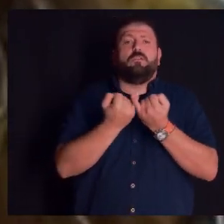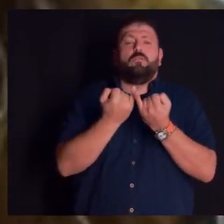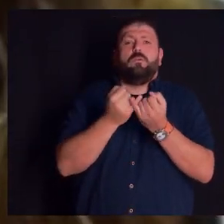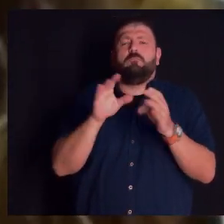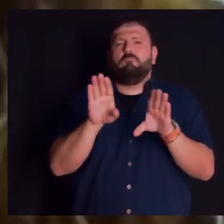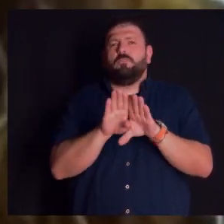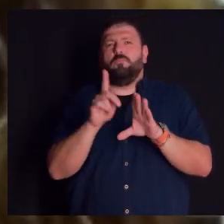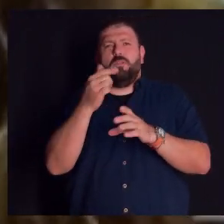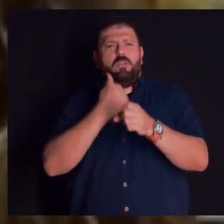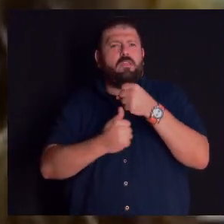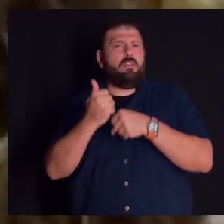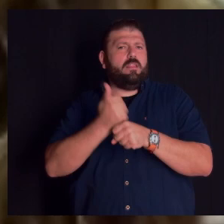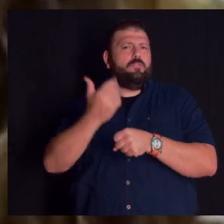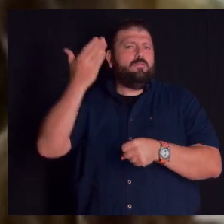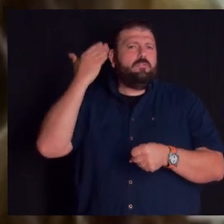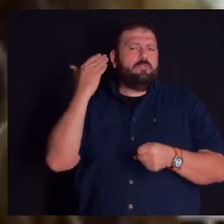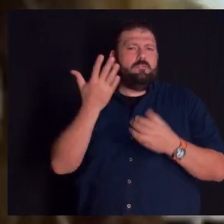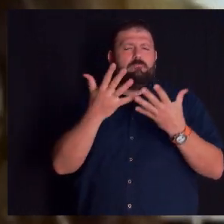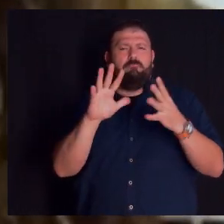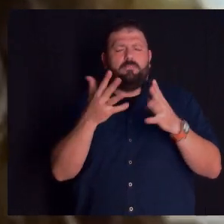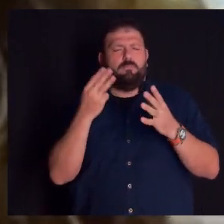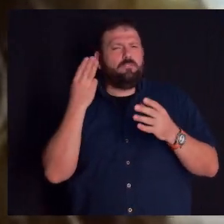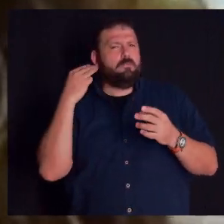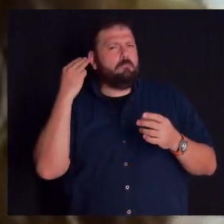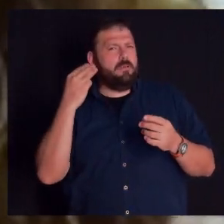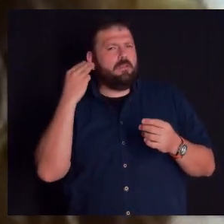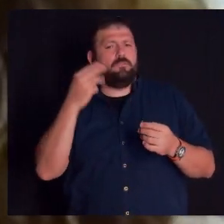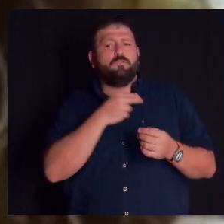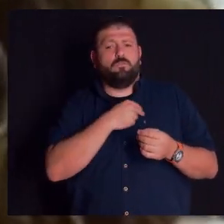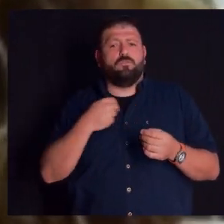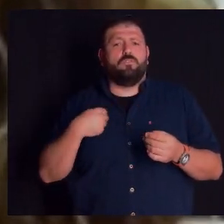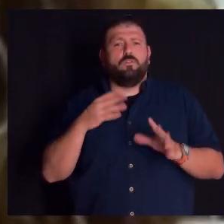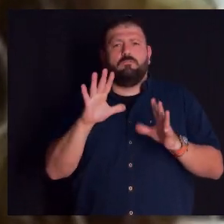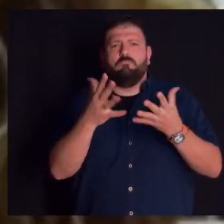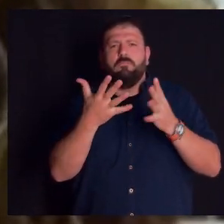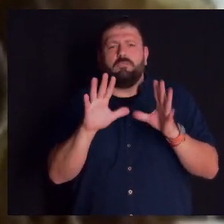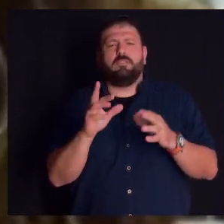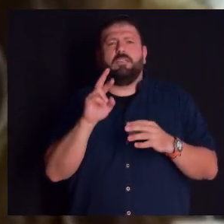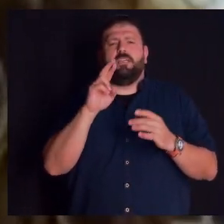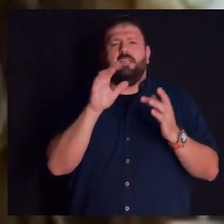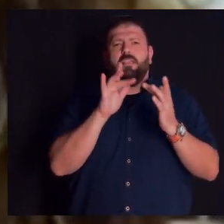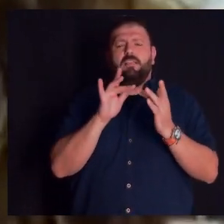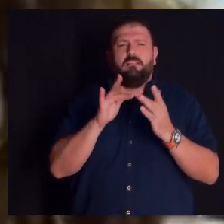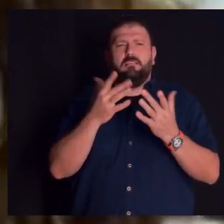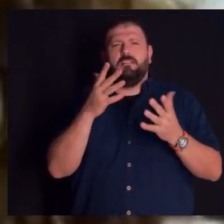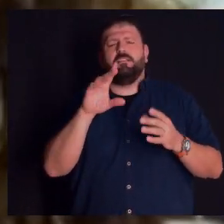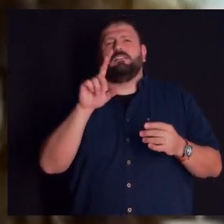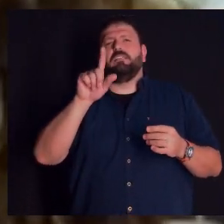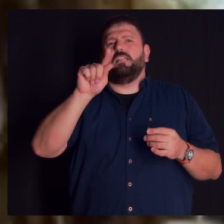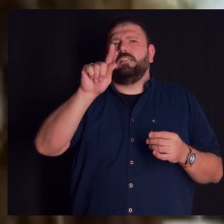As a reference, last year, in May last year, we were making around